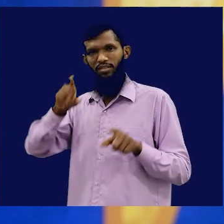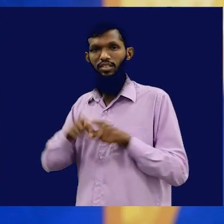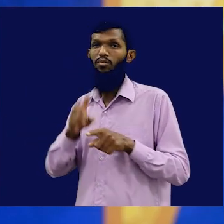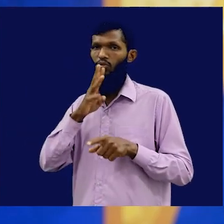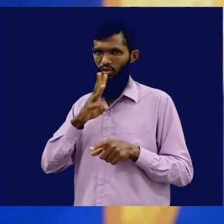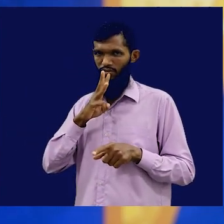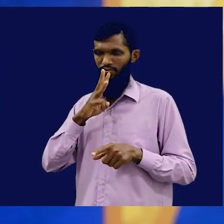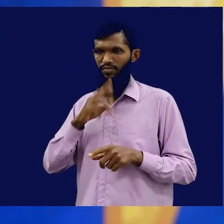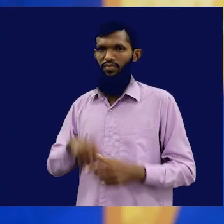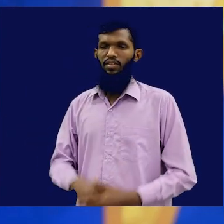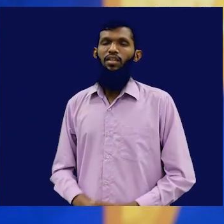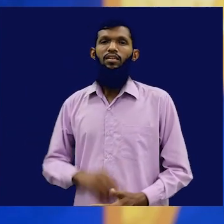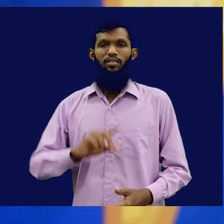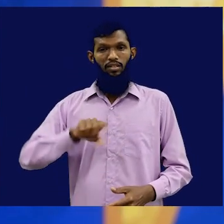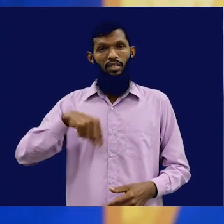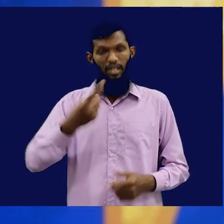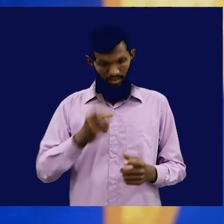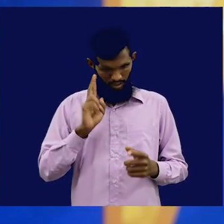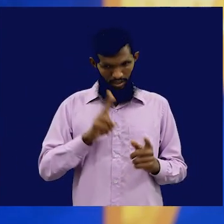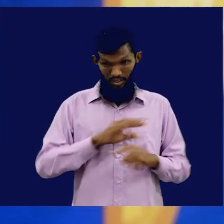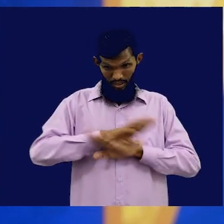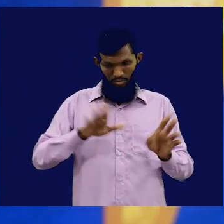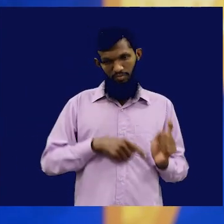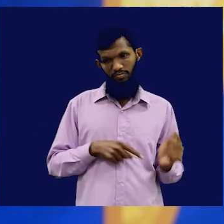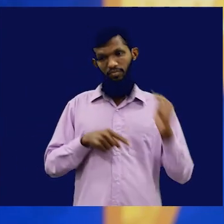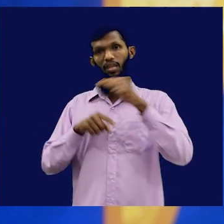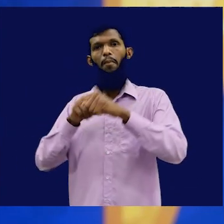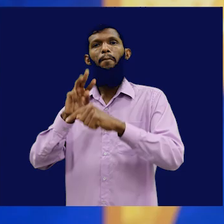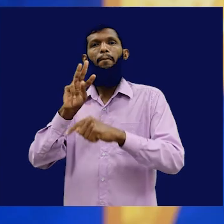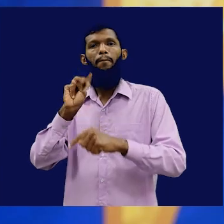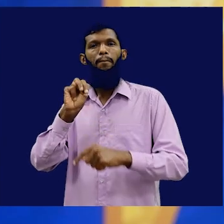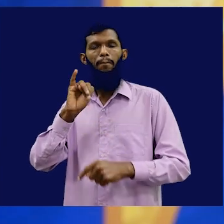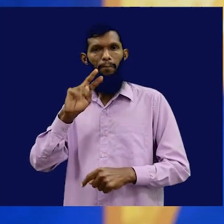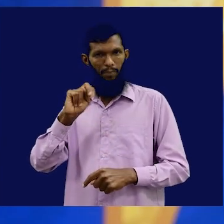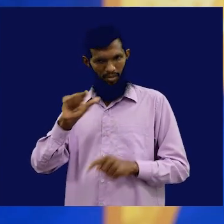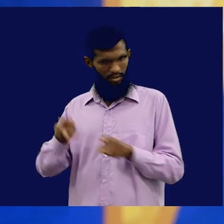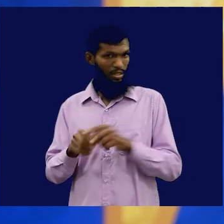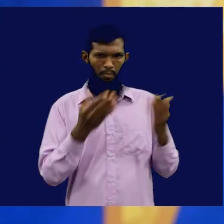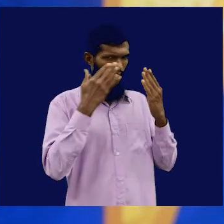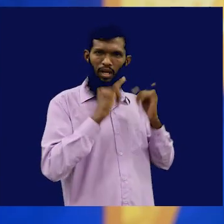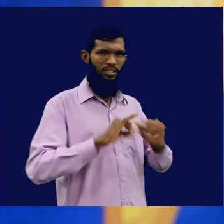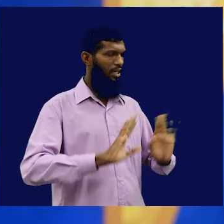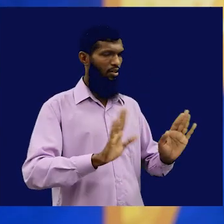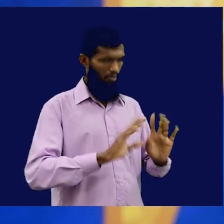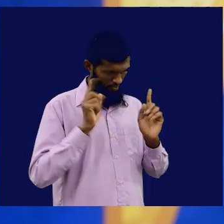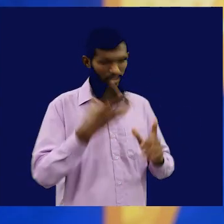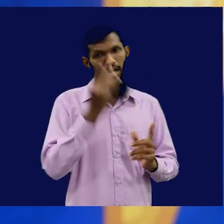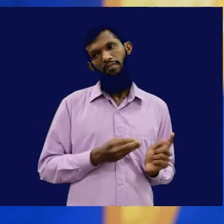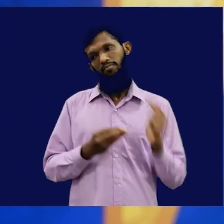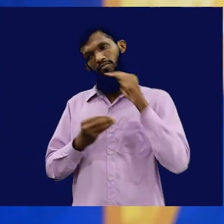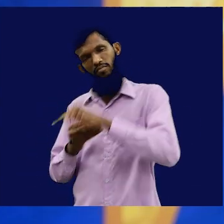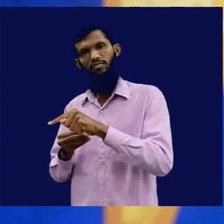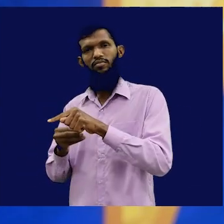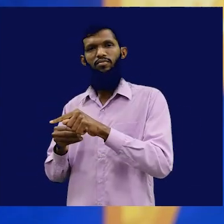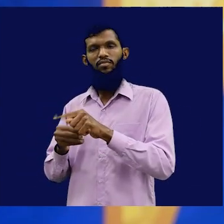Zamzam water in this place. Now go back to Mina and spend the night in Mina. Don't stay in